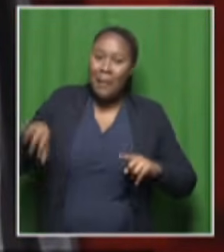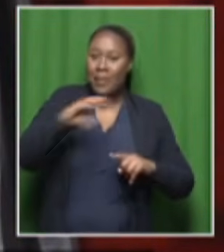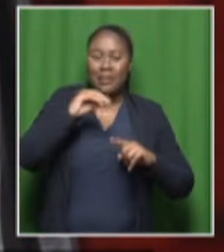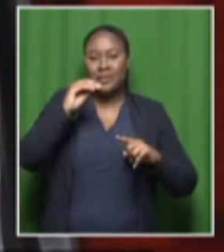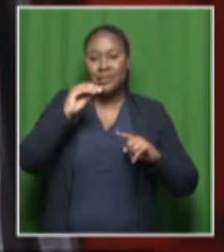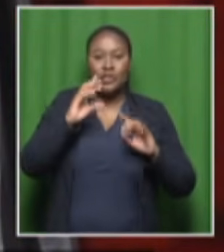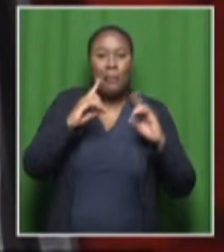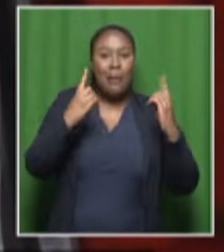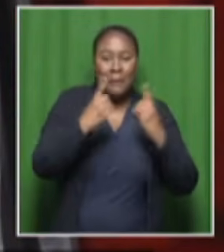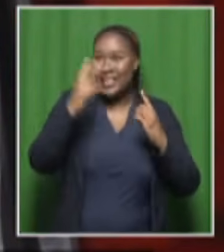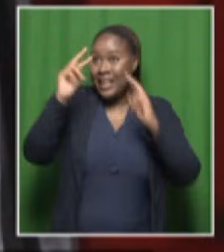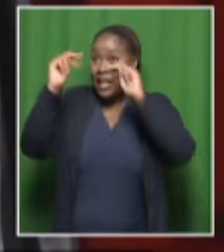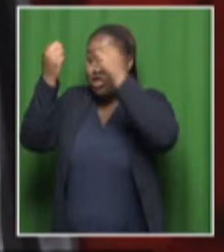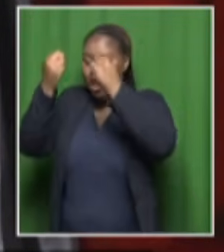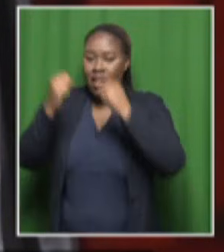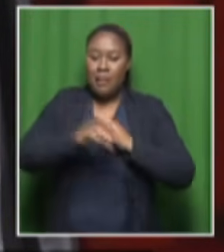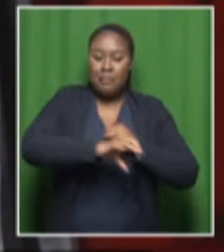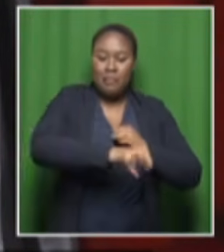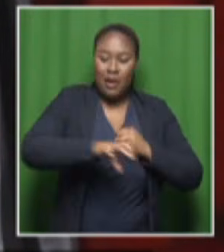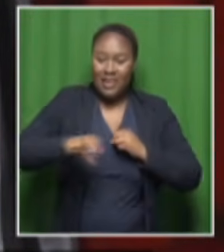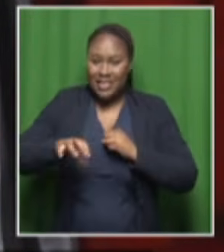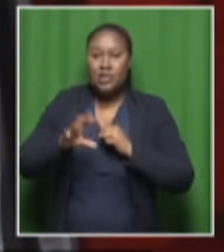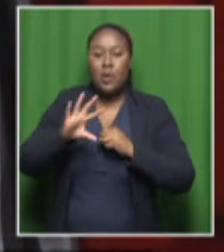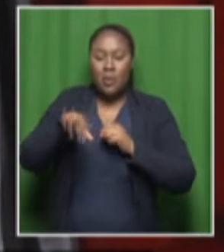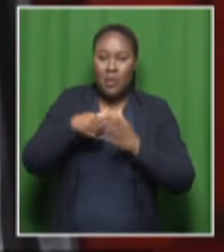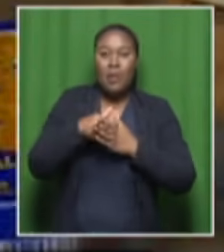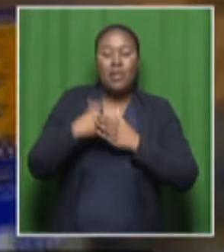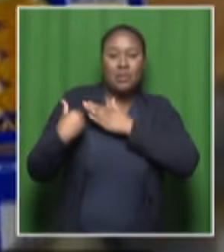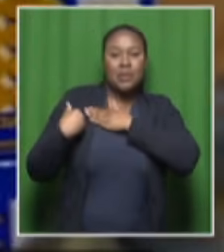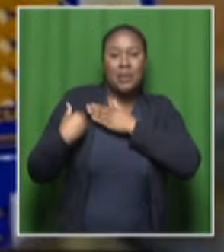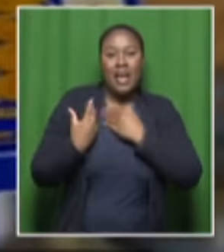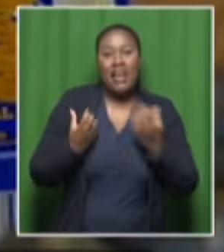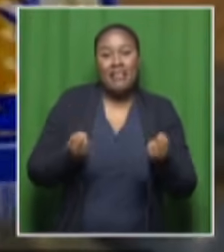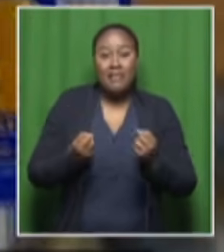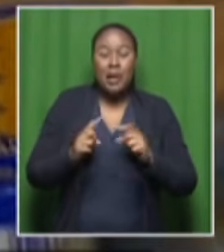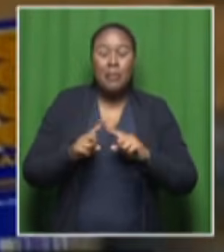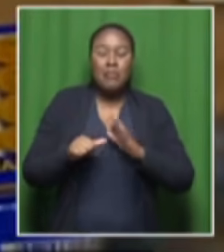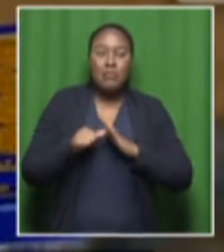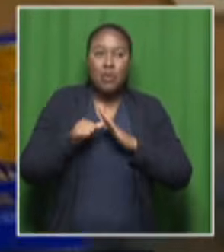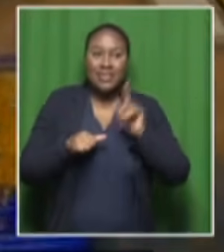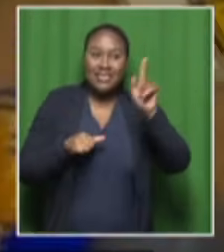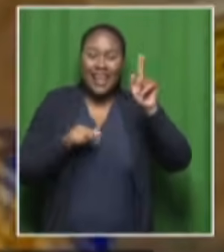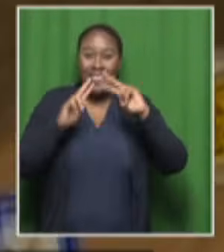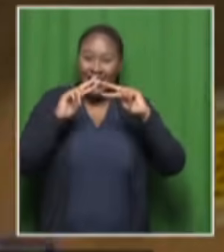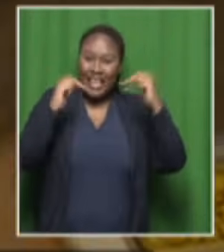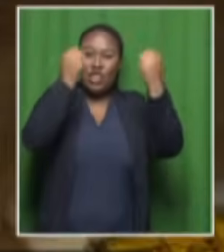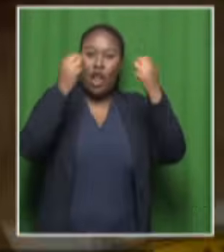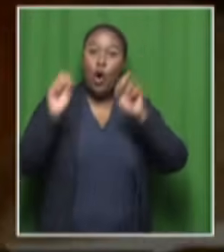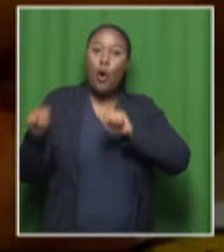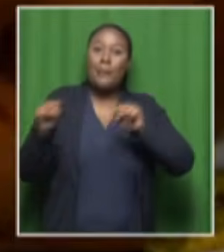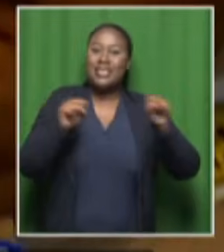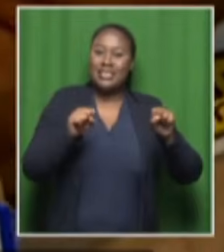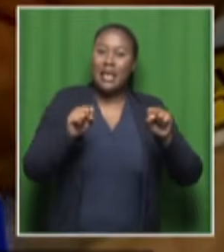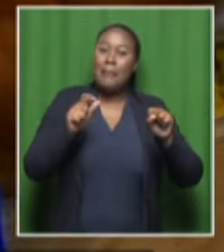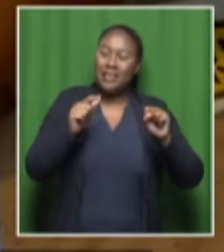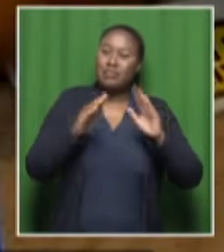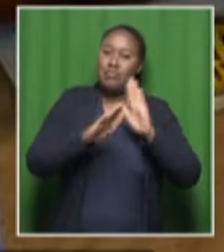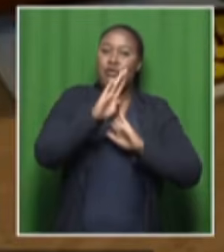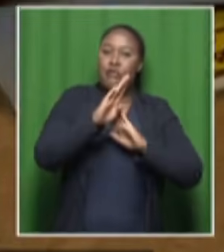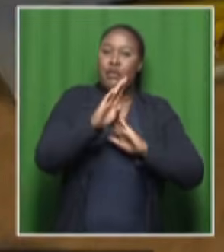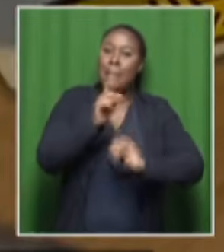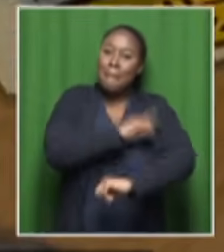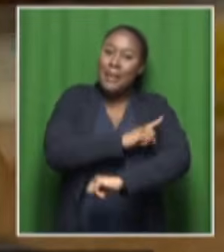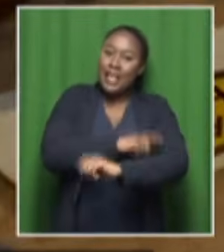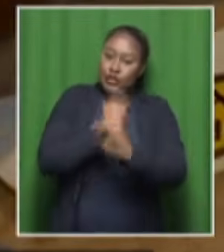we definitely need the South African police, which is a national competency, to ultimately fulfill their